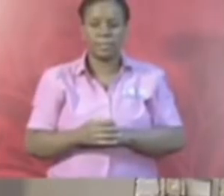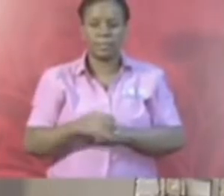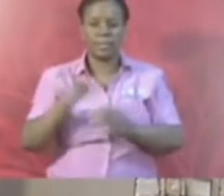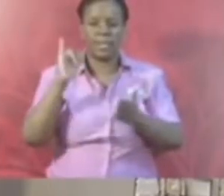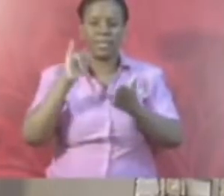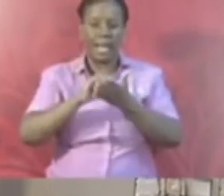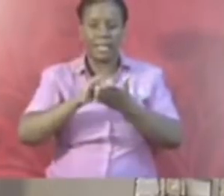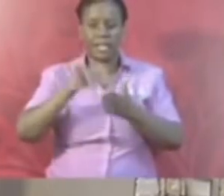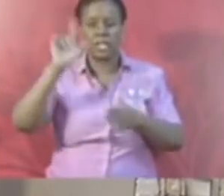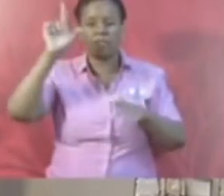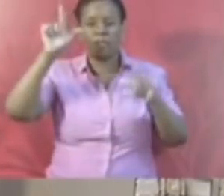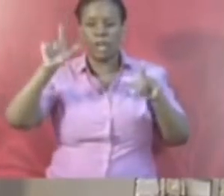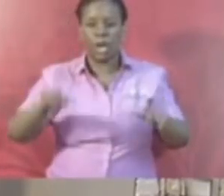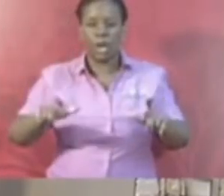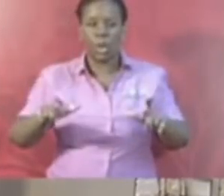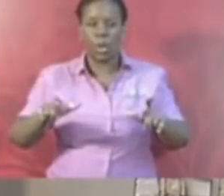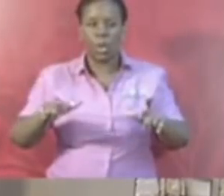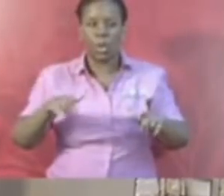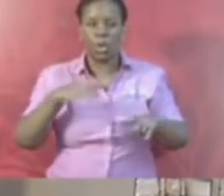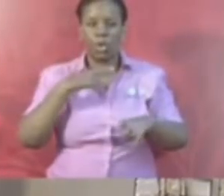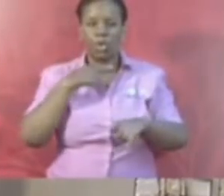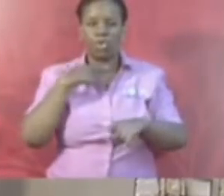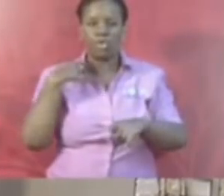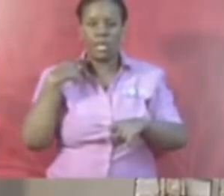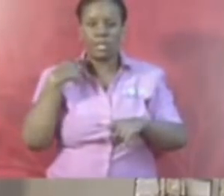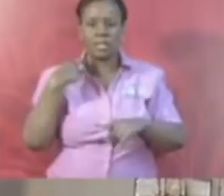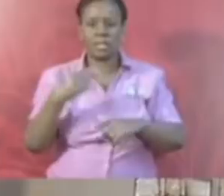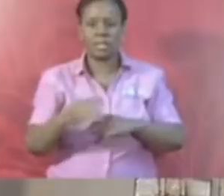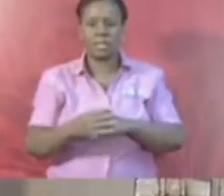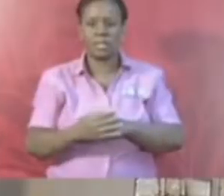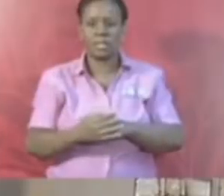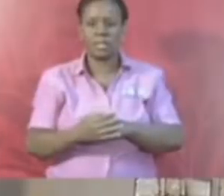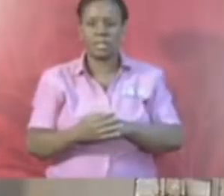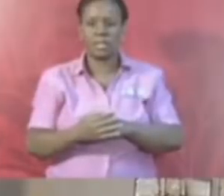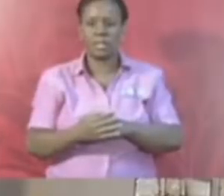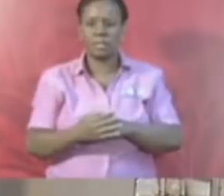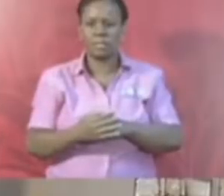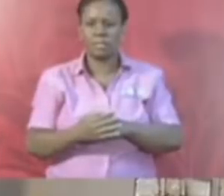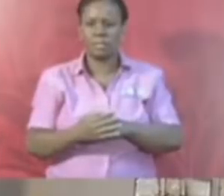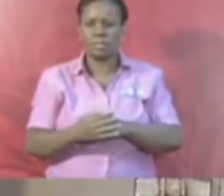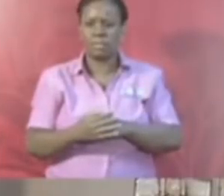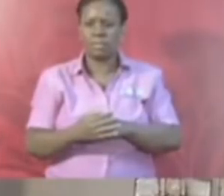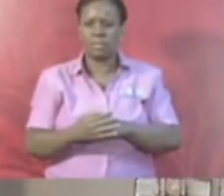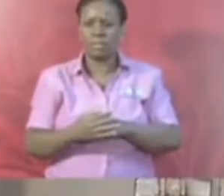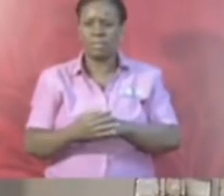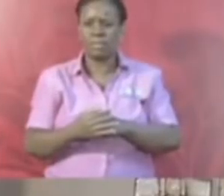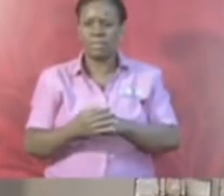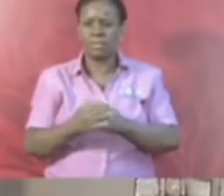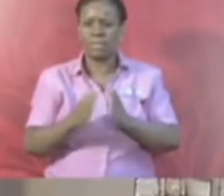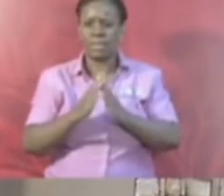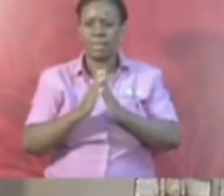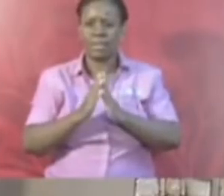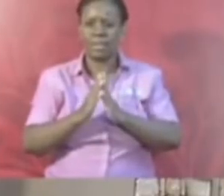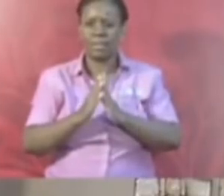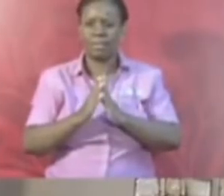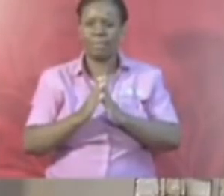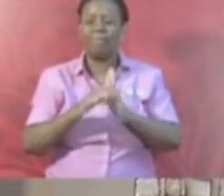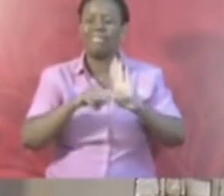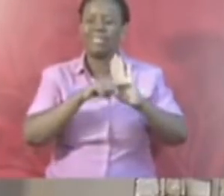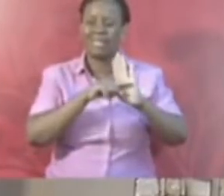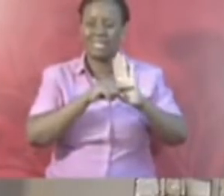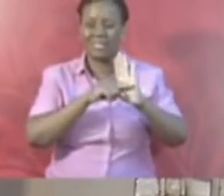you haven't jumped from a high-risk country 14 days prior to come to Trinidad and Tobago, once you produce a negative, well,